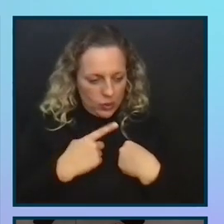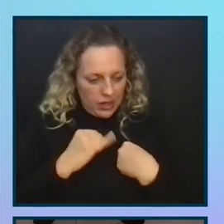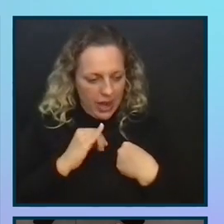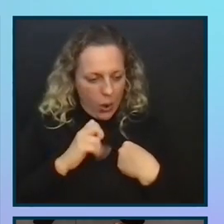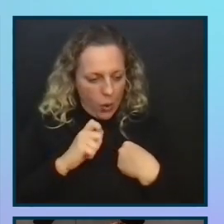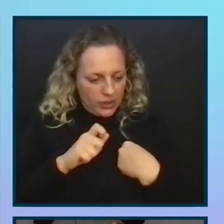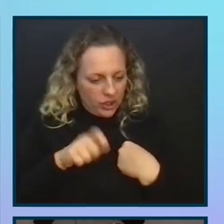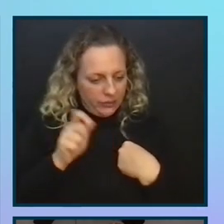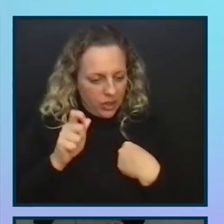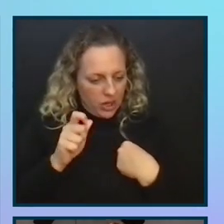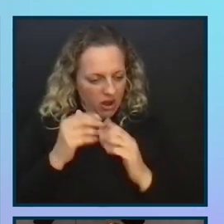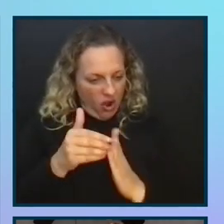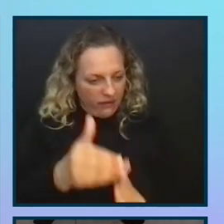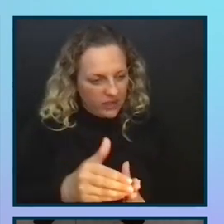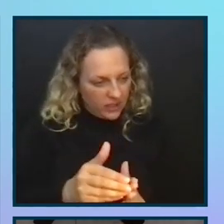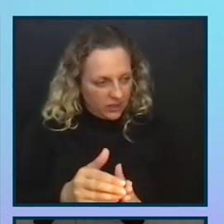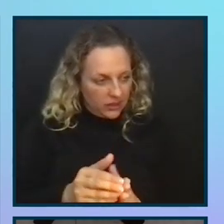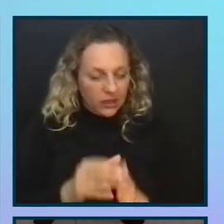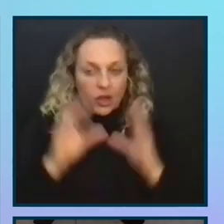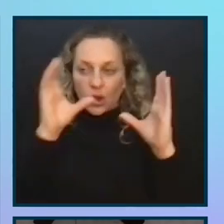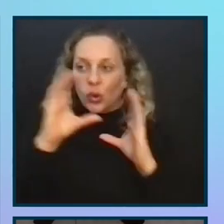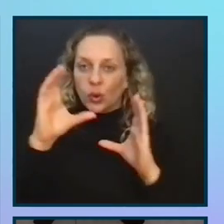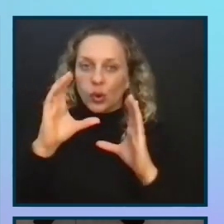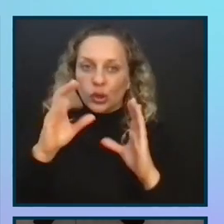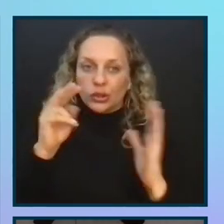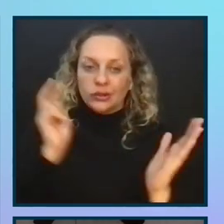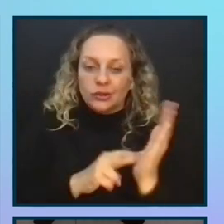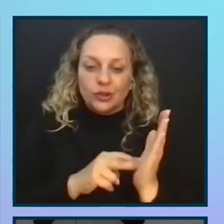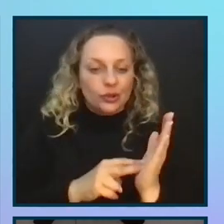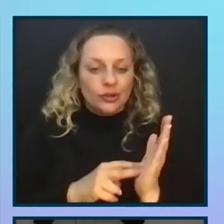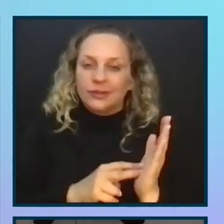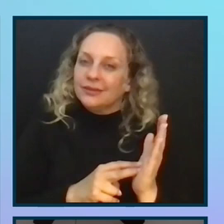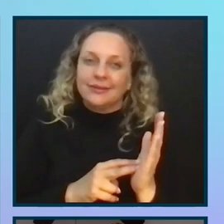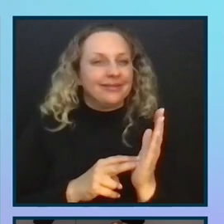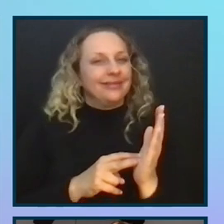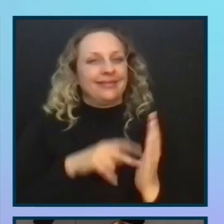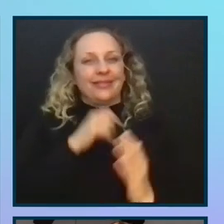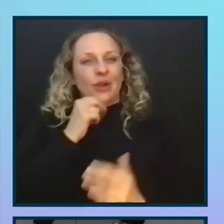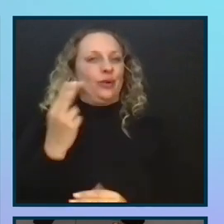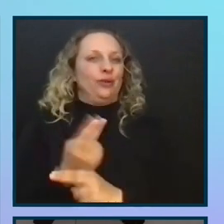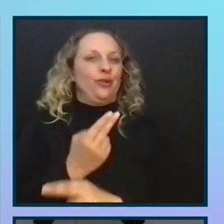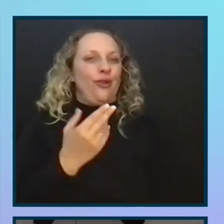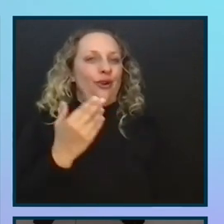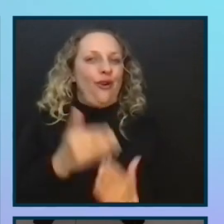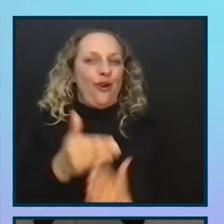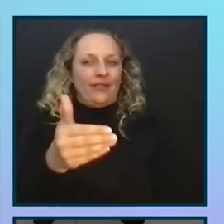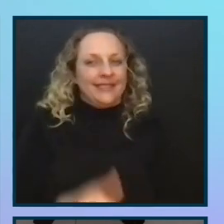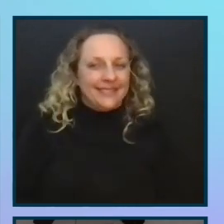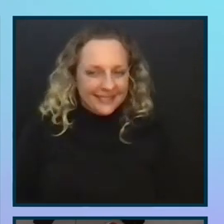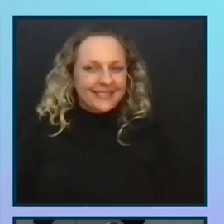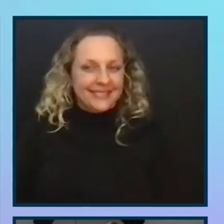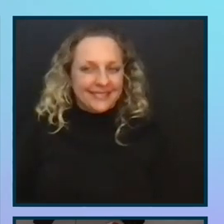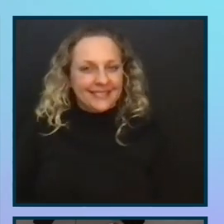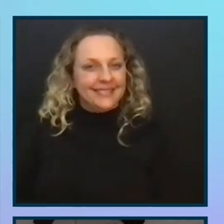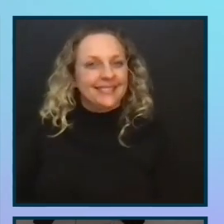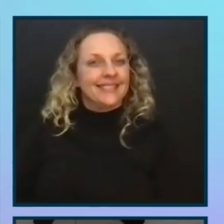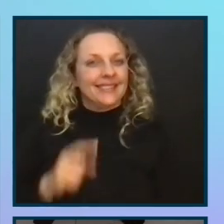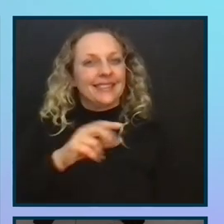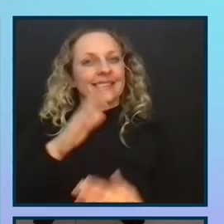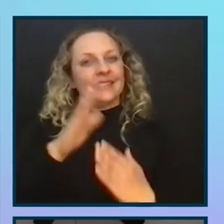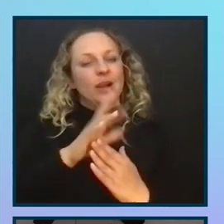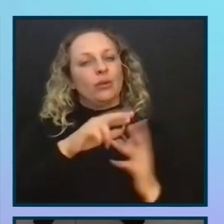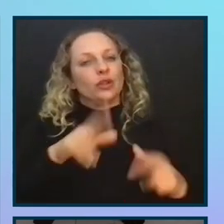checkbox? A quick search on Google renders no stock control results for iOS. The top result in the